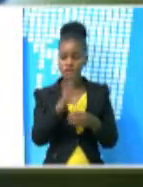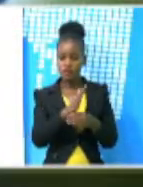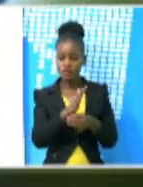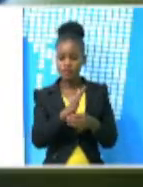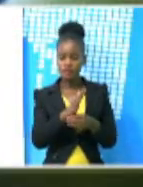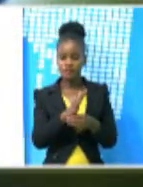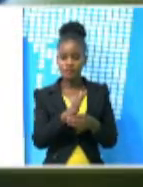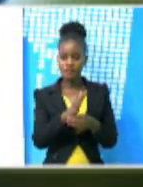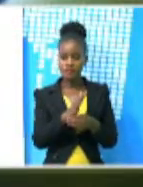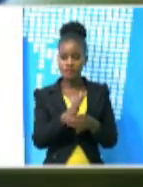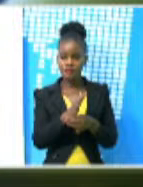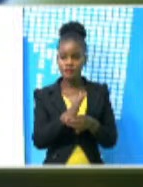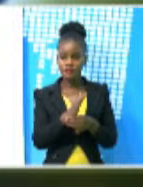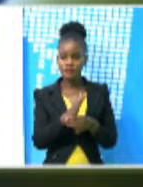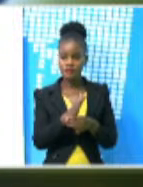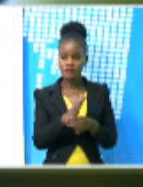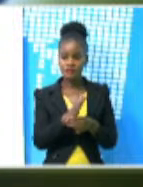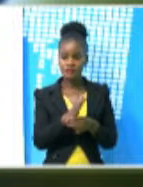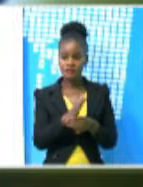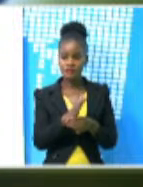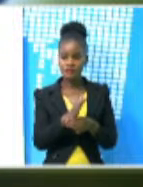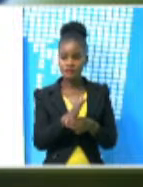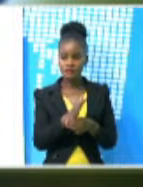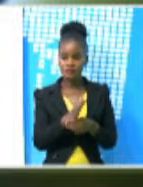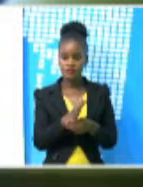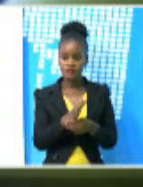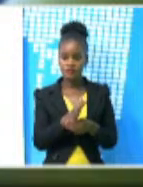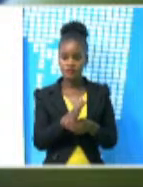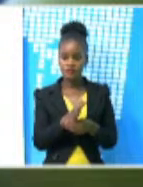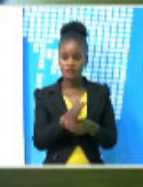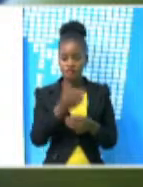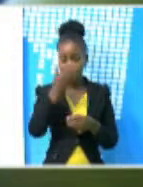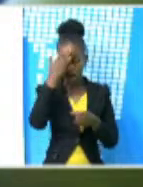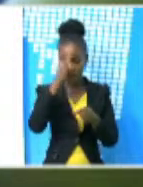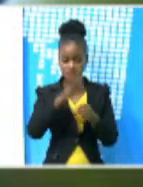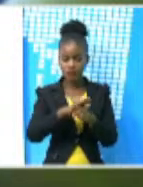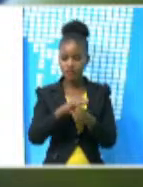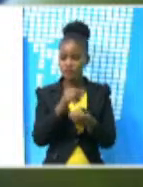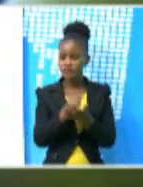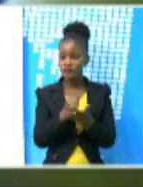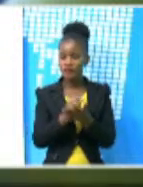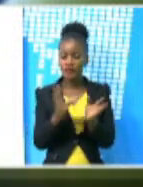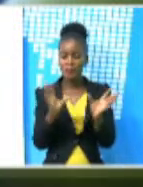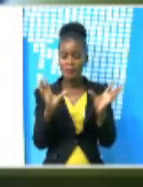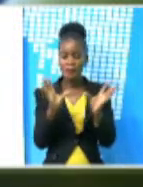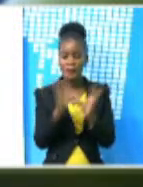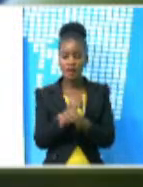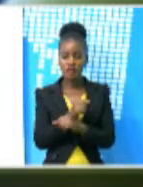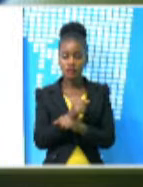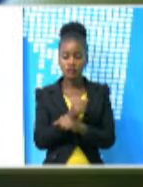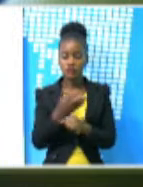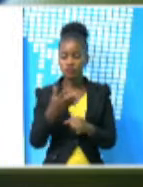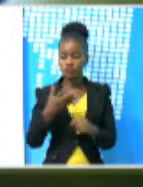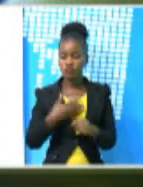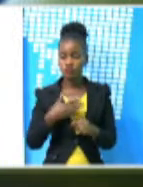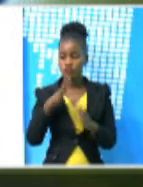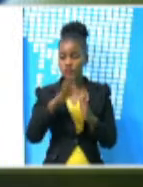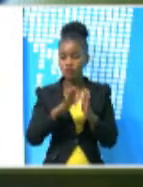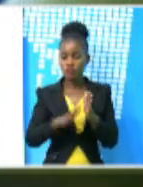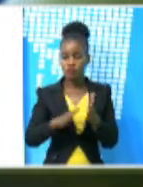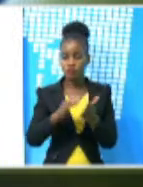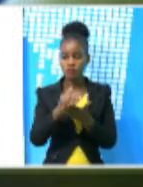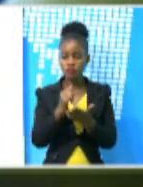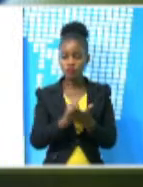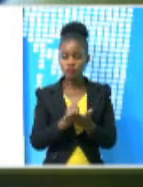Well, I would, to a degree, defend the bank because, of course, the main reason we have high inflation is because of